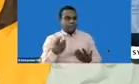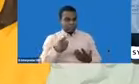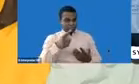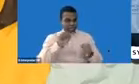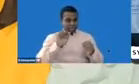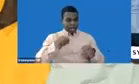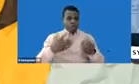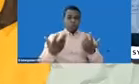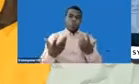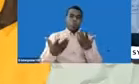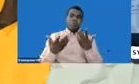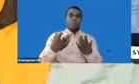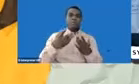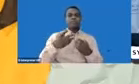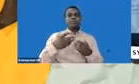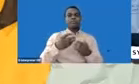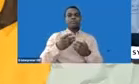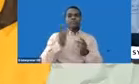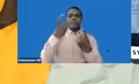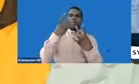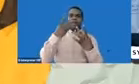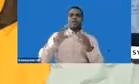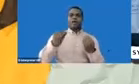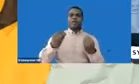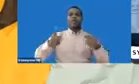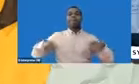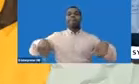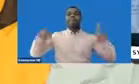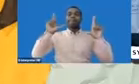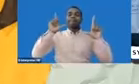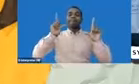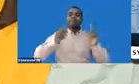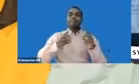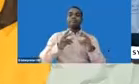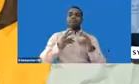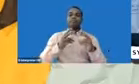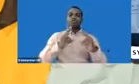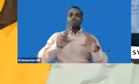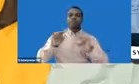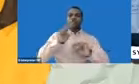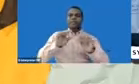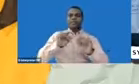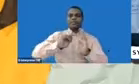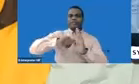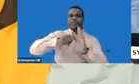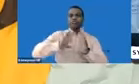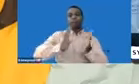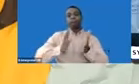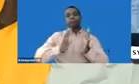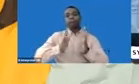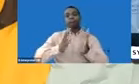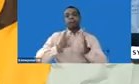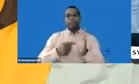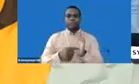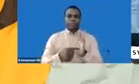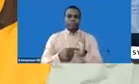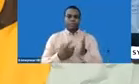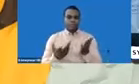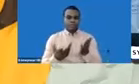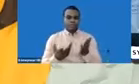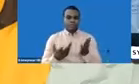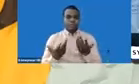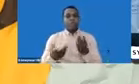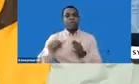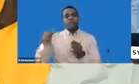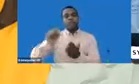haven't really seen it, because sending a video where you sign is kind of it's like a backwards engineering